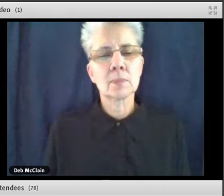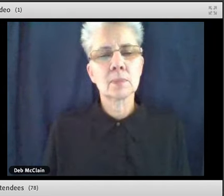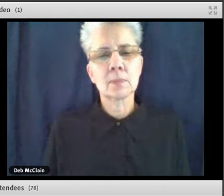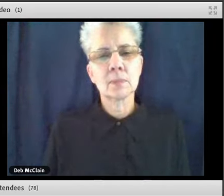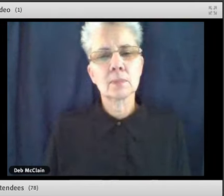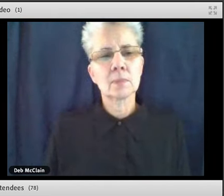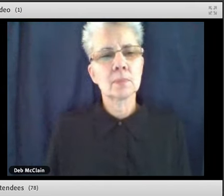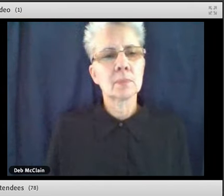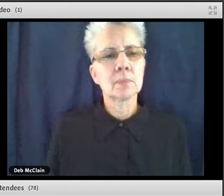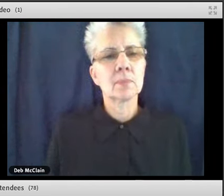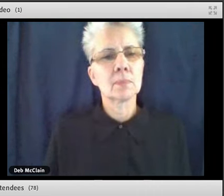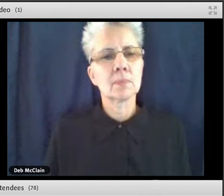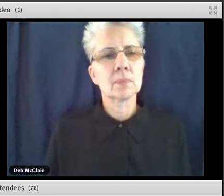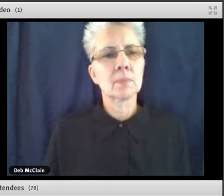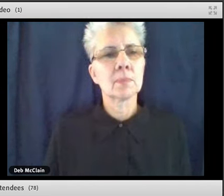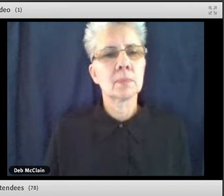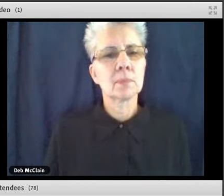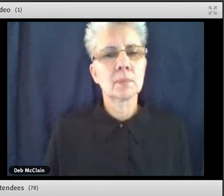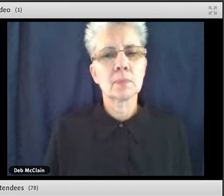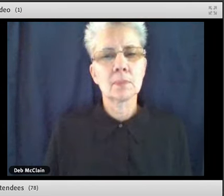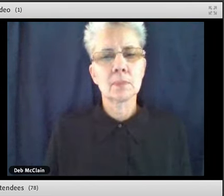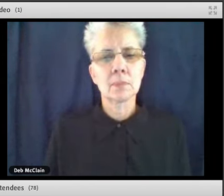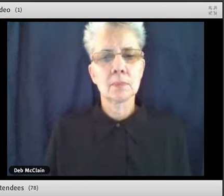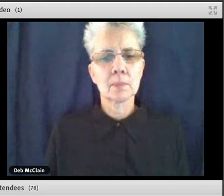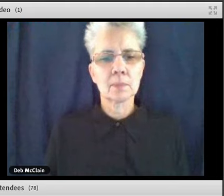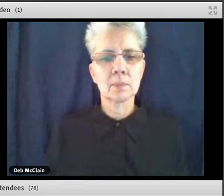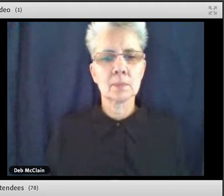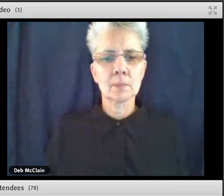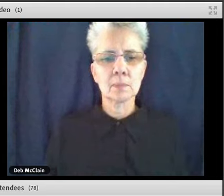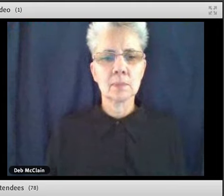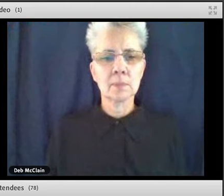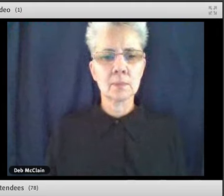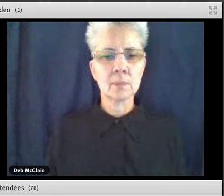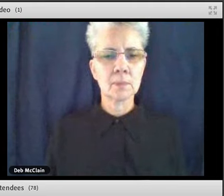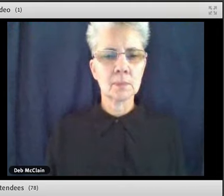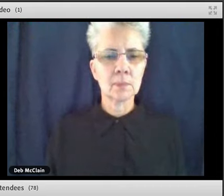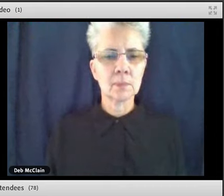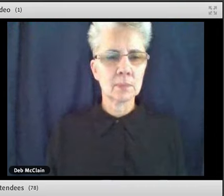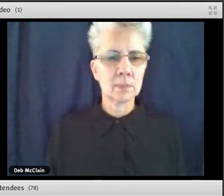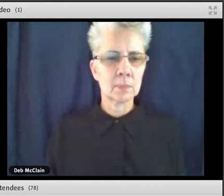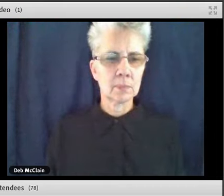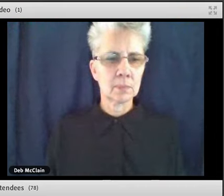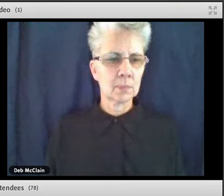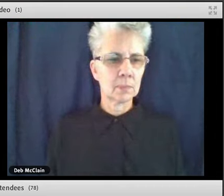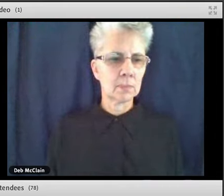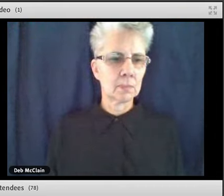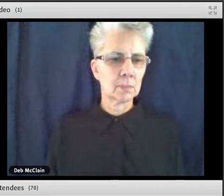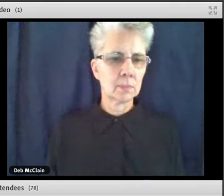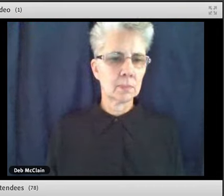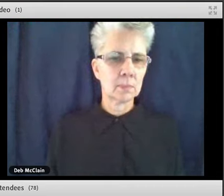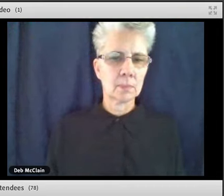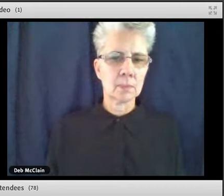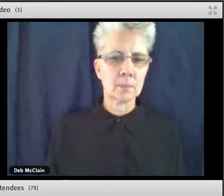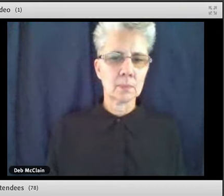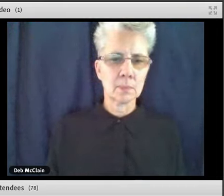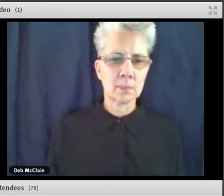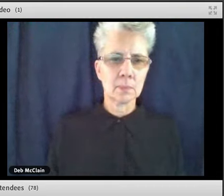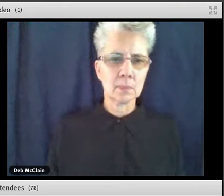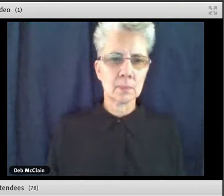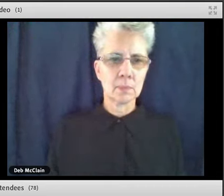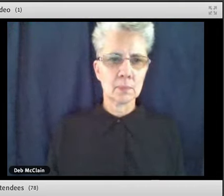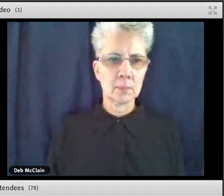friends. If you have a second and you feel like you're willing to share, type in the chat box, what fears do you have about